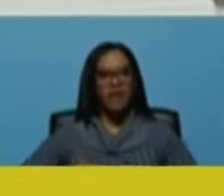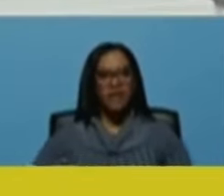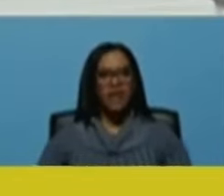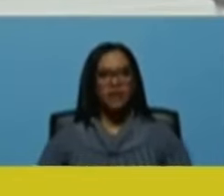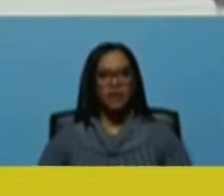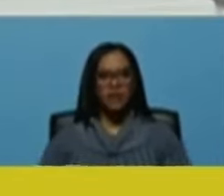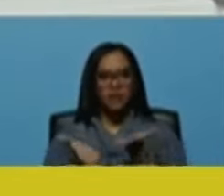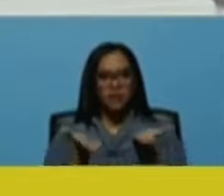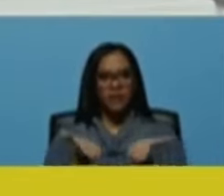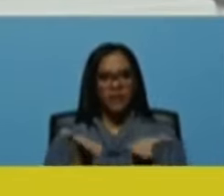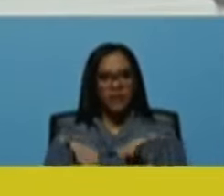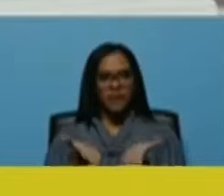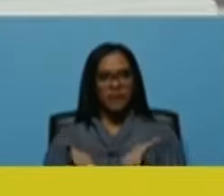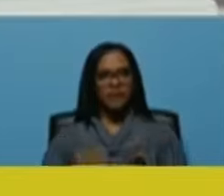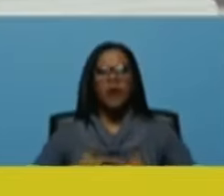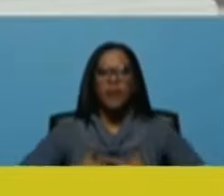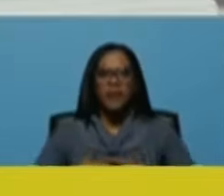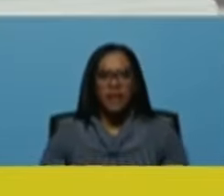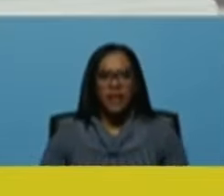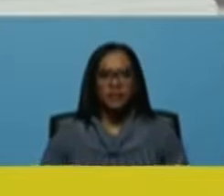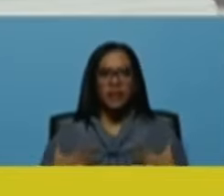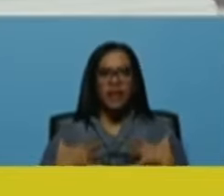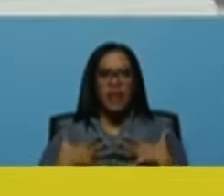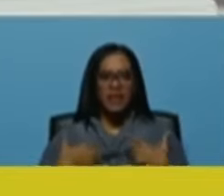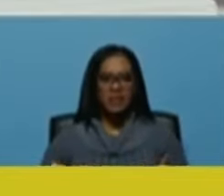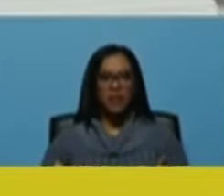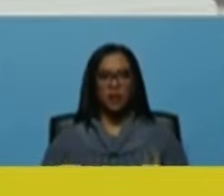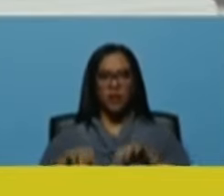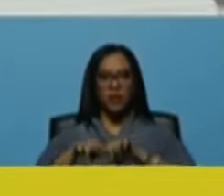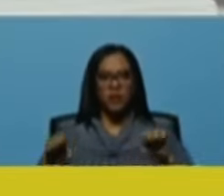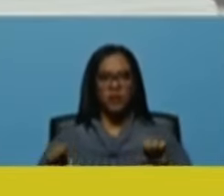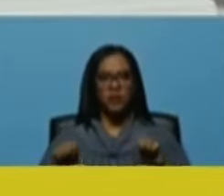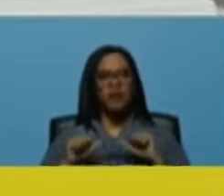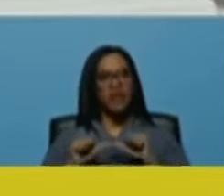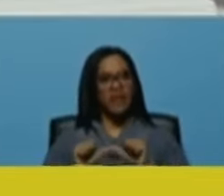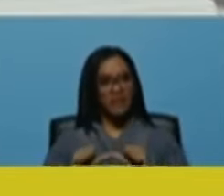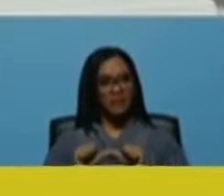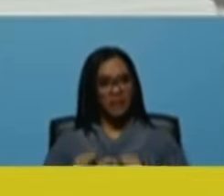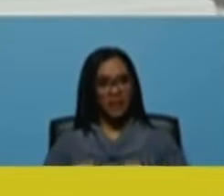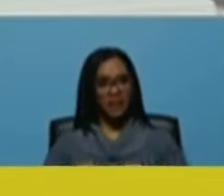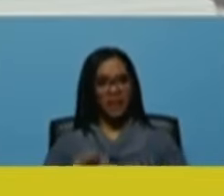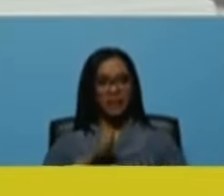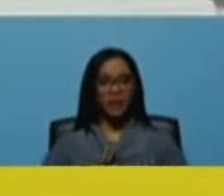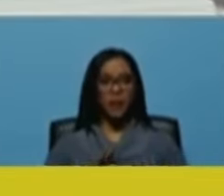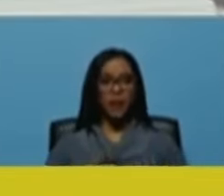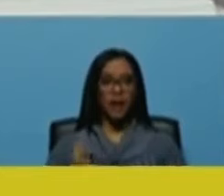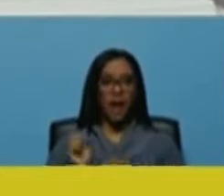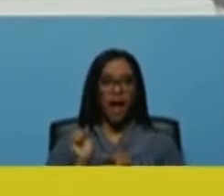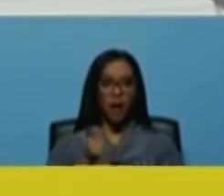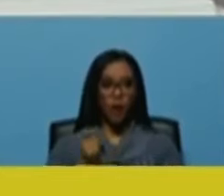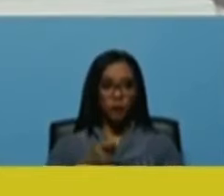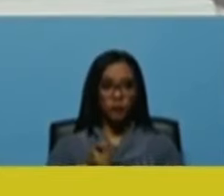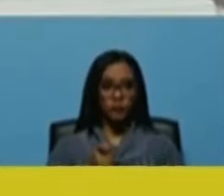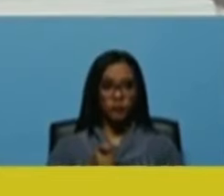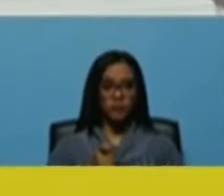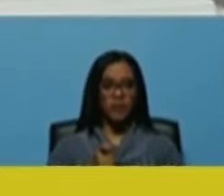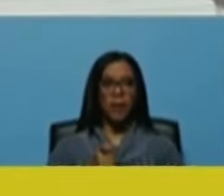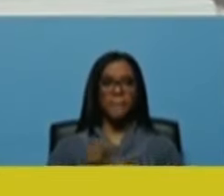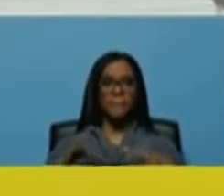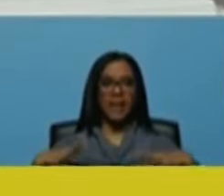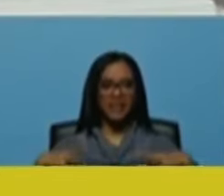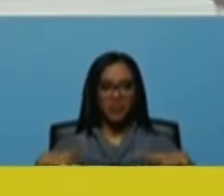them with the services, providing them with health care and also the education, and continue. We are now in August, a holidays